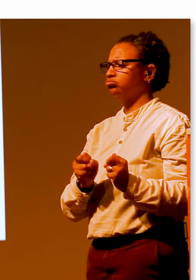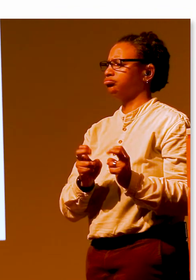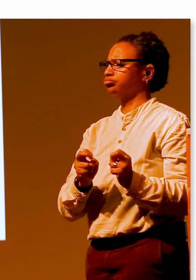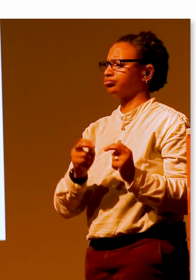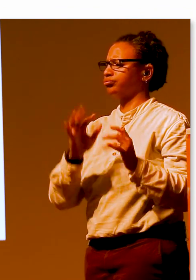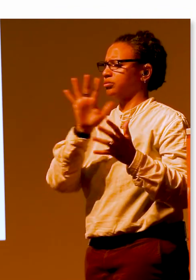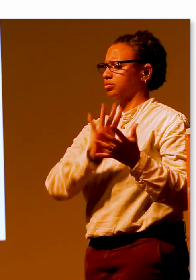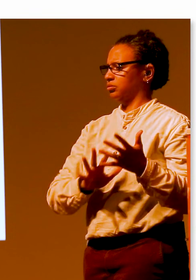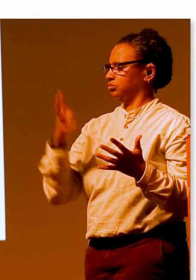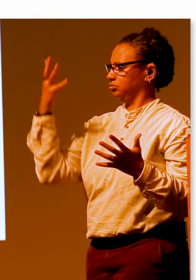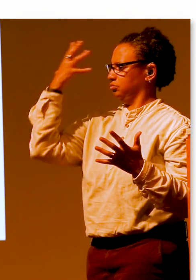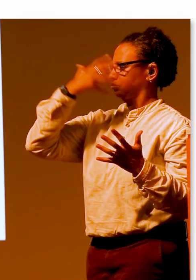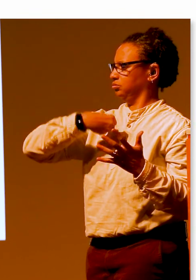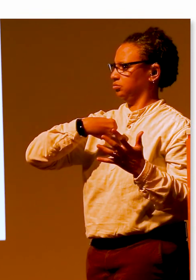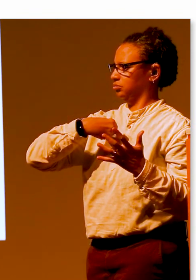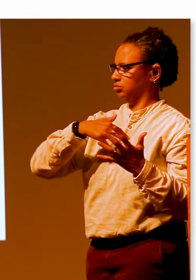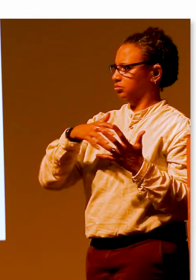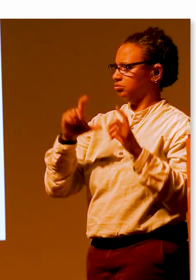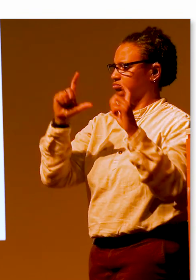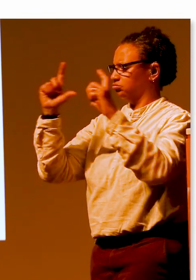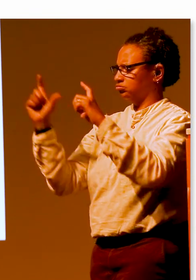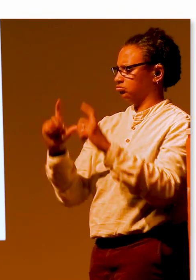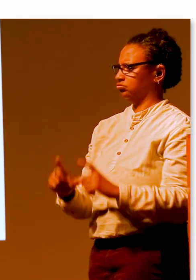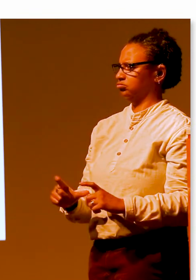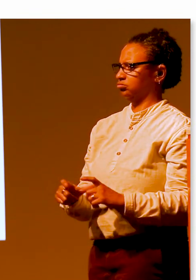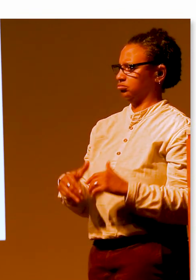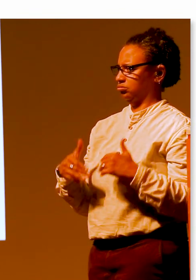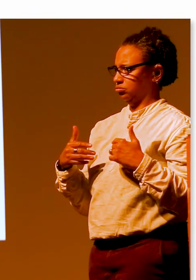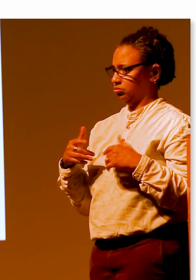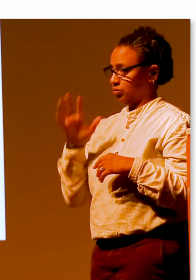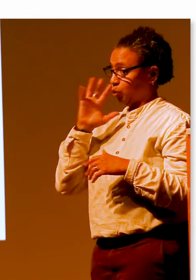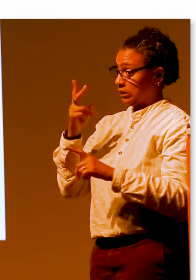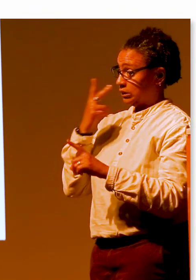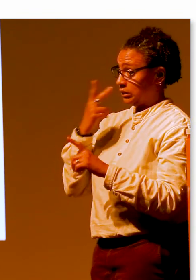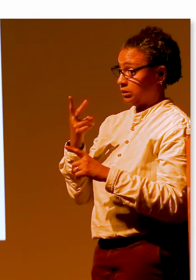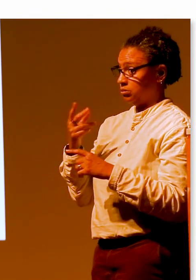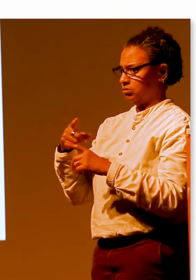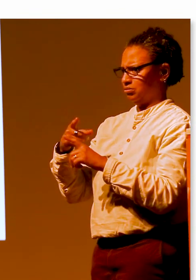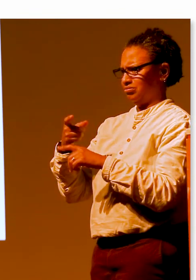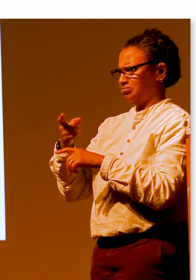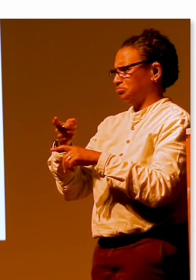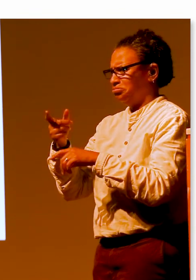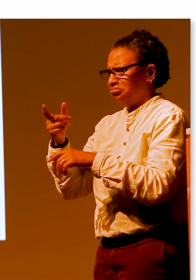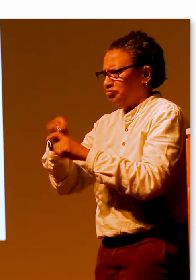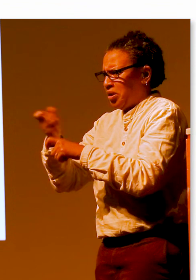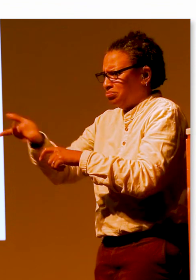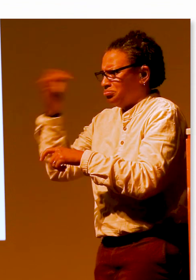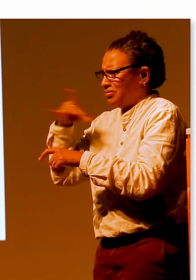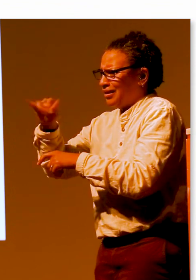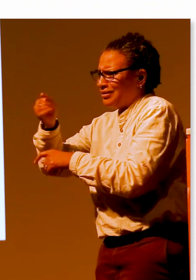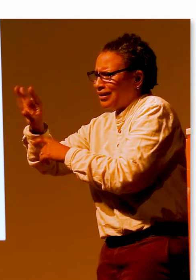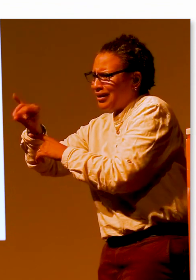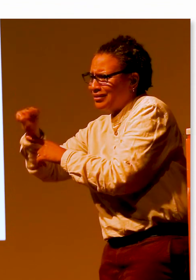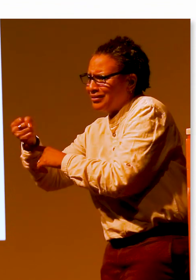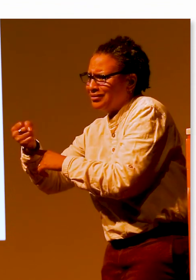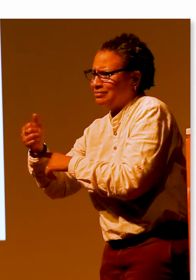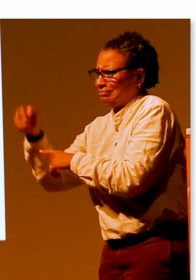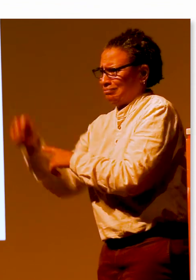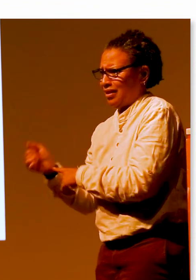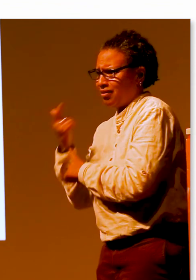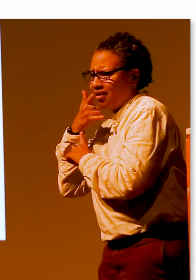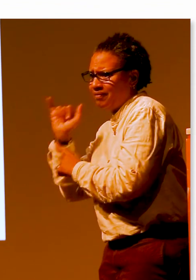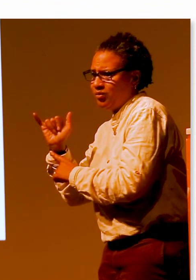see these images from Southern California from like the 1980s, I think, up into the present day, so that people can either publish